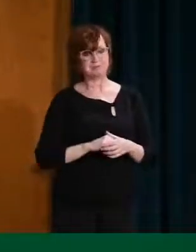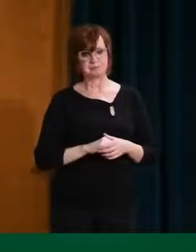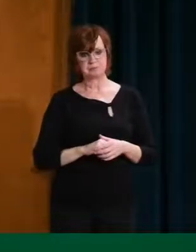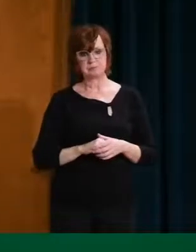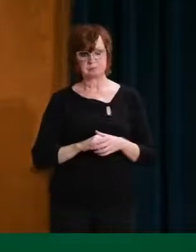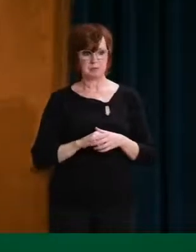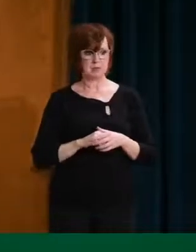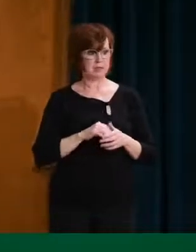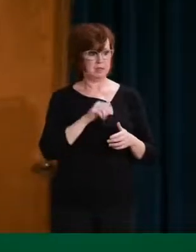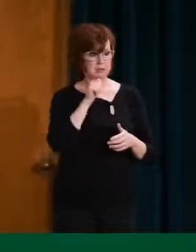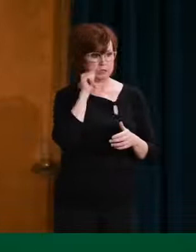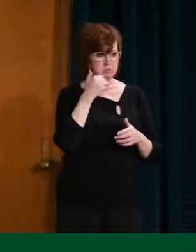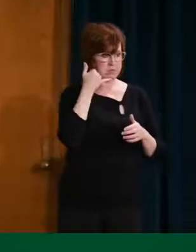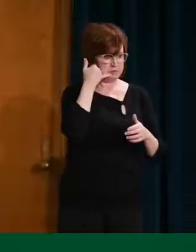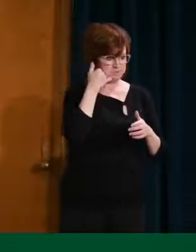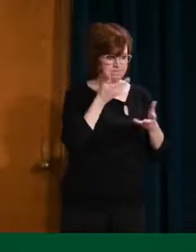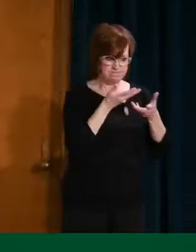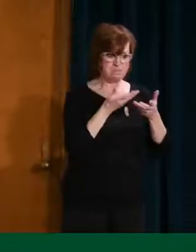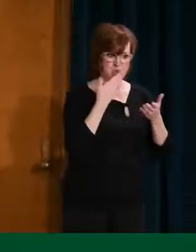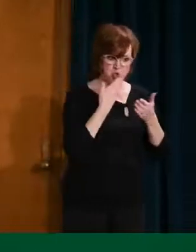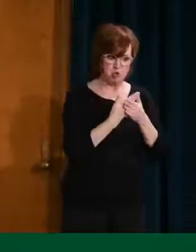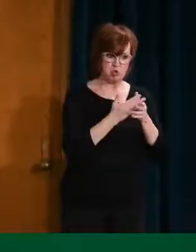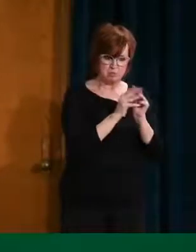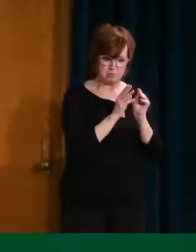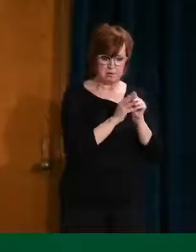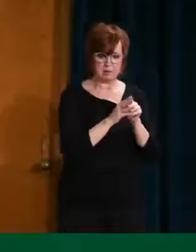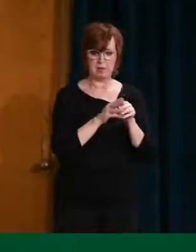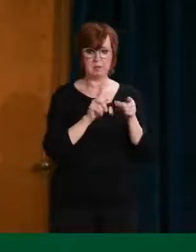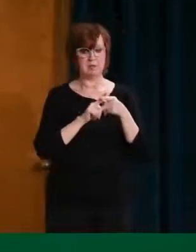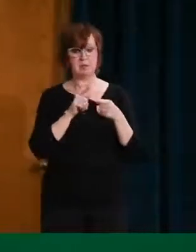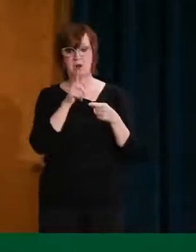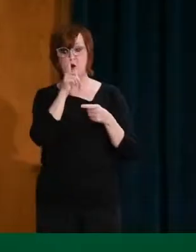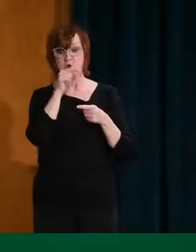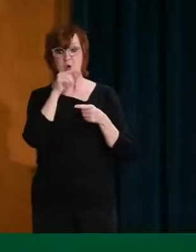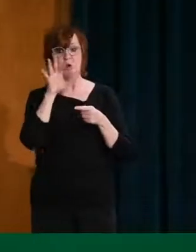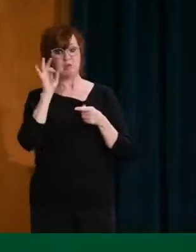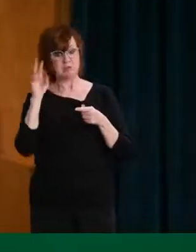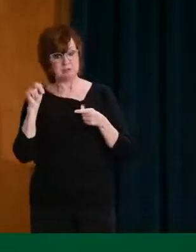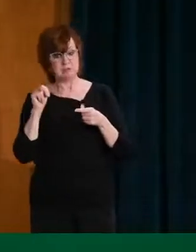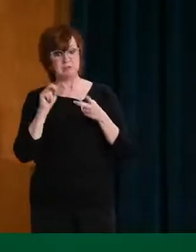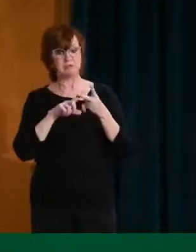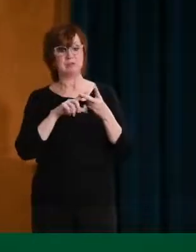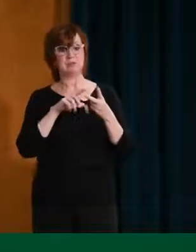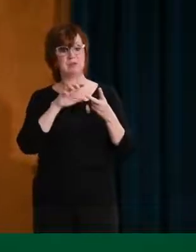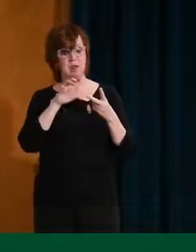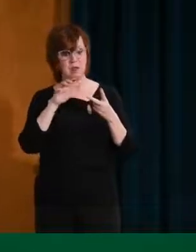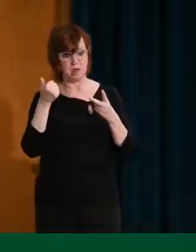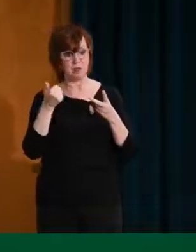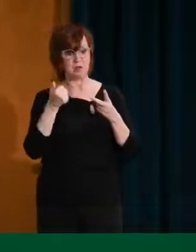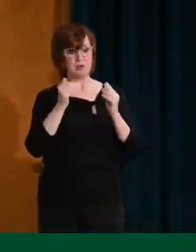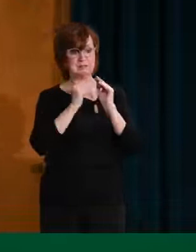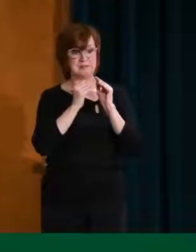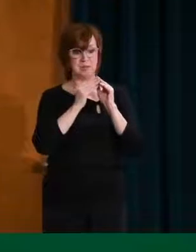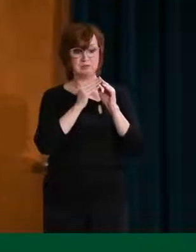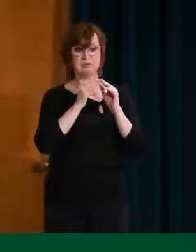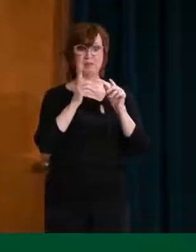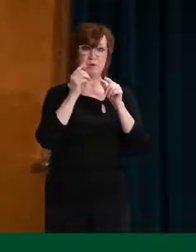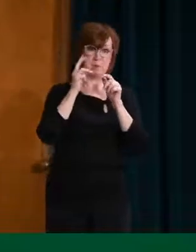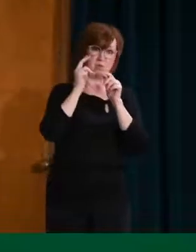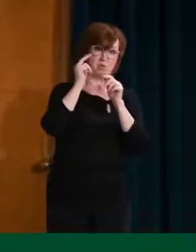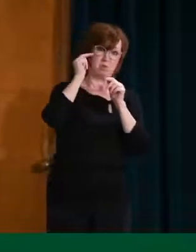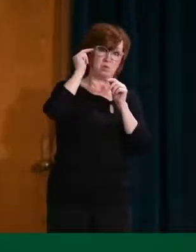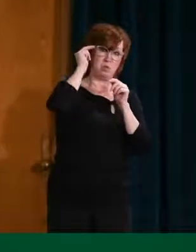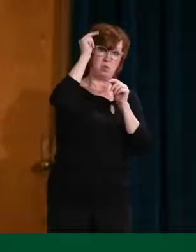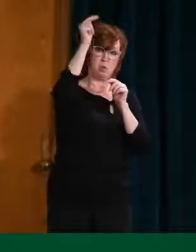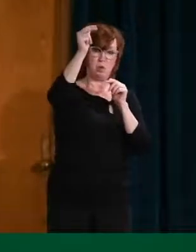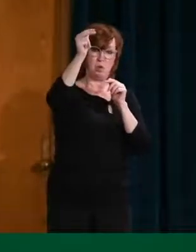initiatives that not only First Nations communities are taking, but also some of our northern communities are taking to protect themselves, understanding